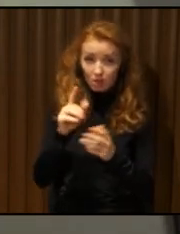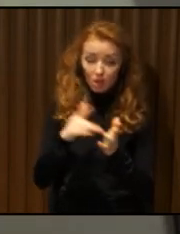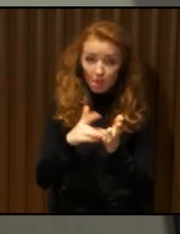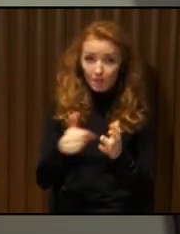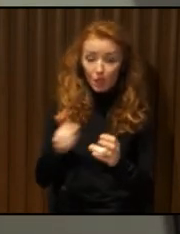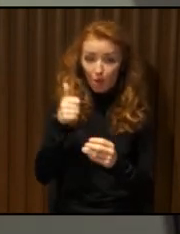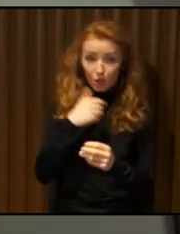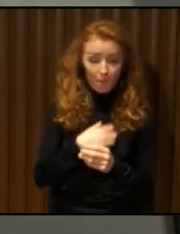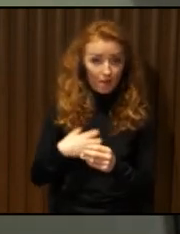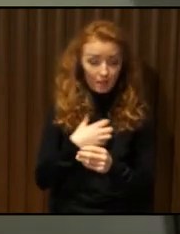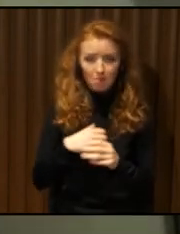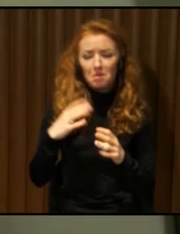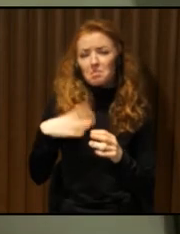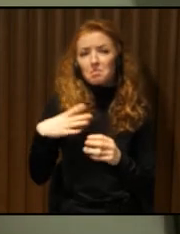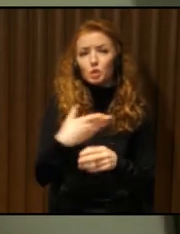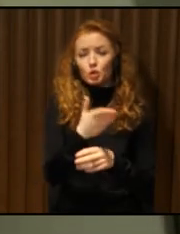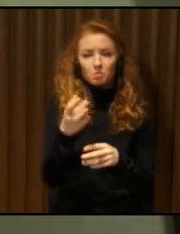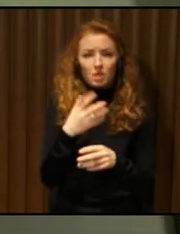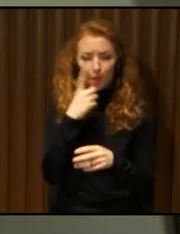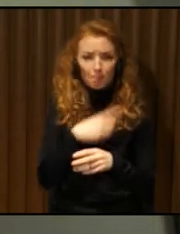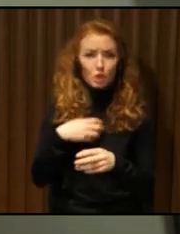so needed for you to do it?